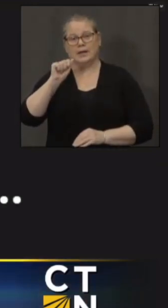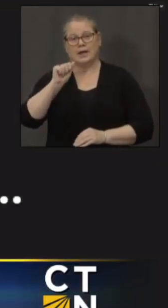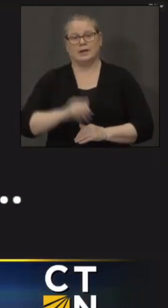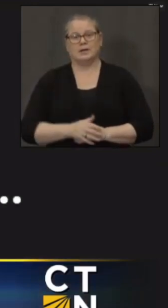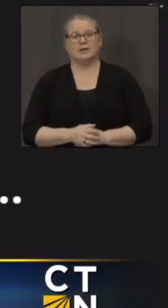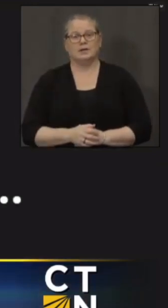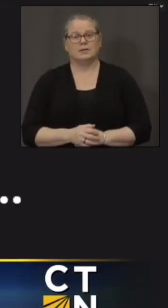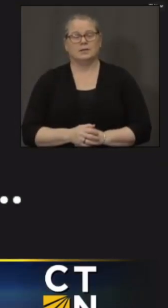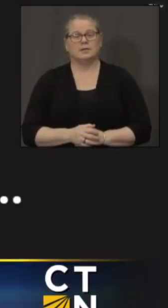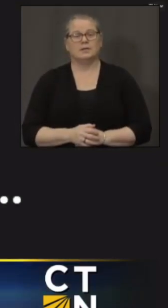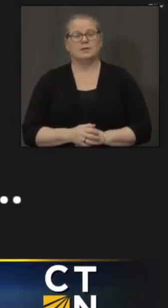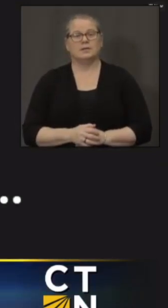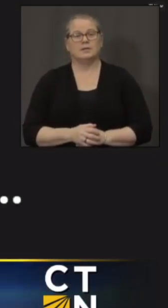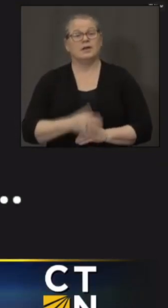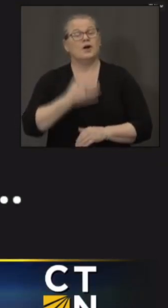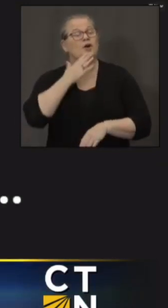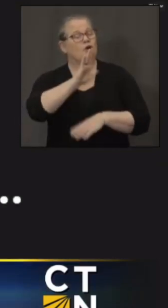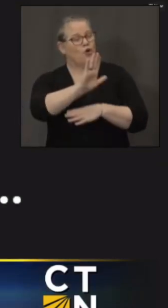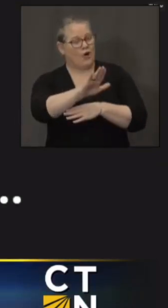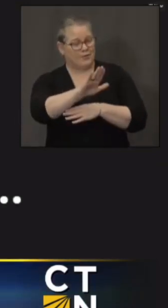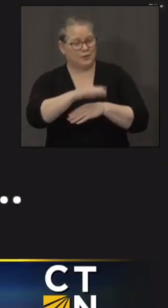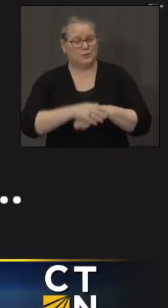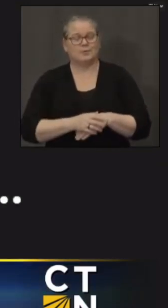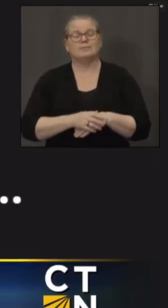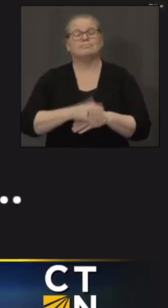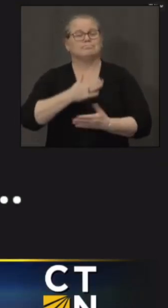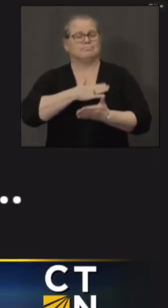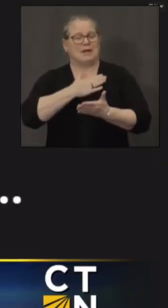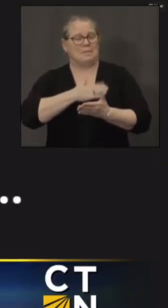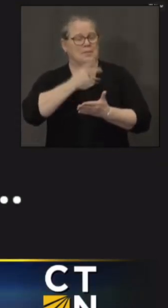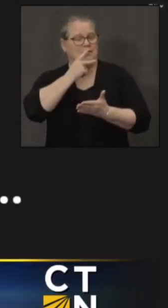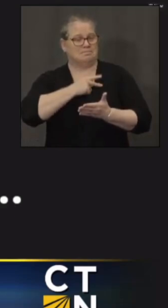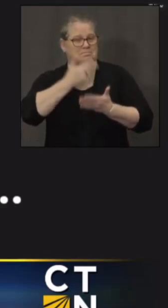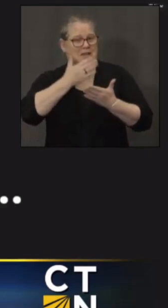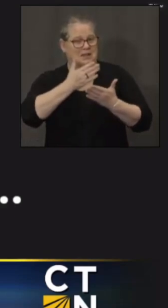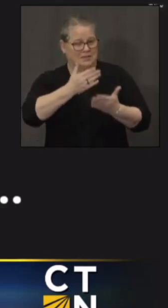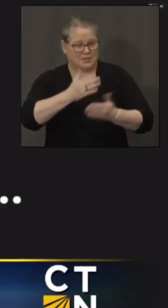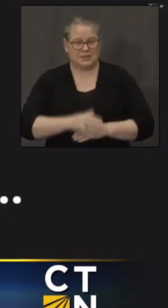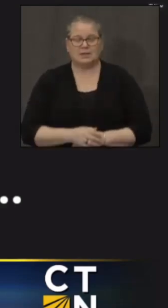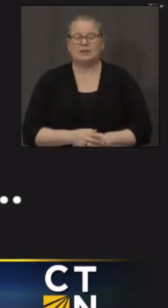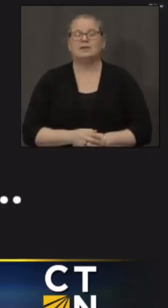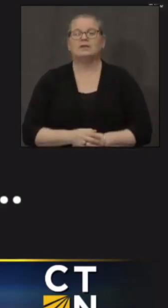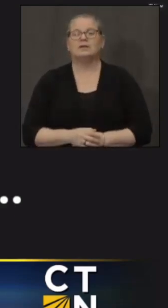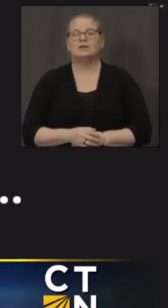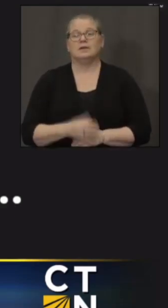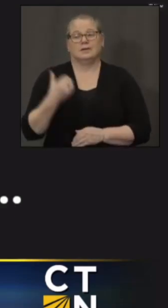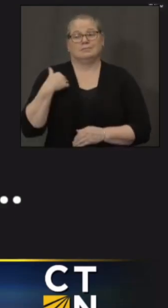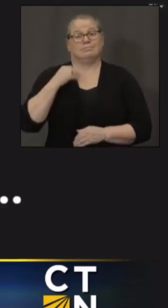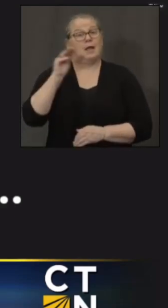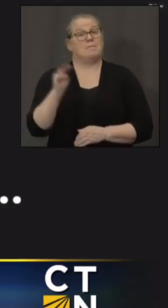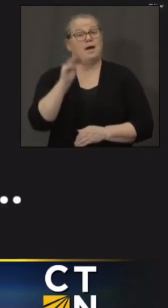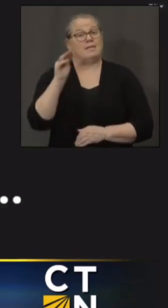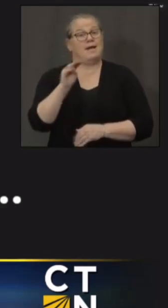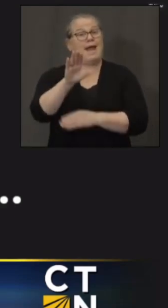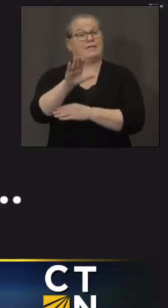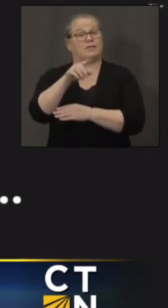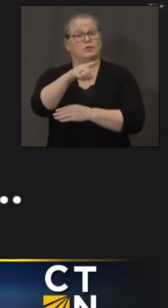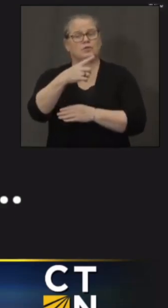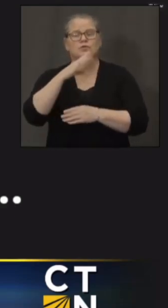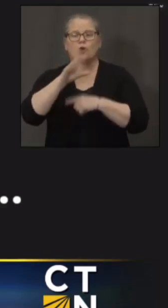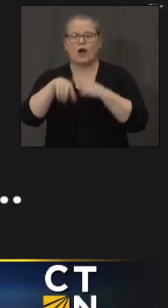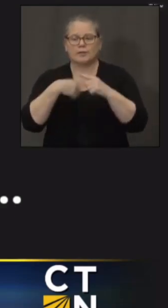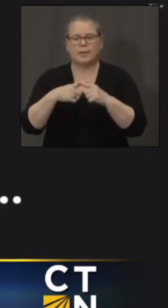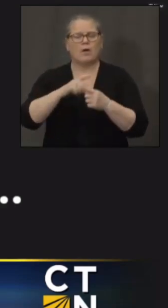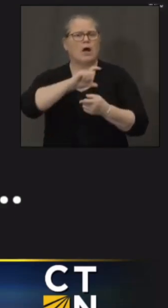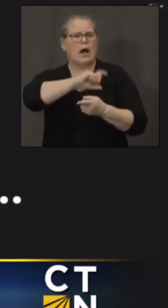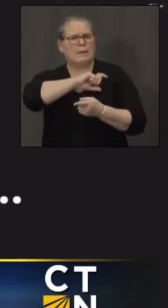Good afternoon and happy Thanksgiving. I know, Governor, on Monday you said that police are not going to be going door to door checking, or